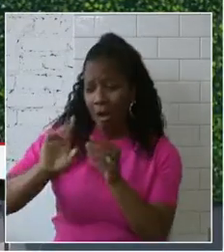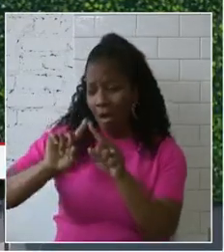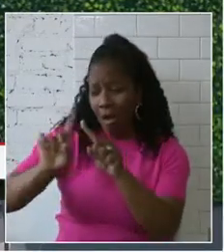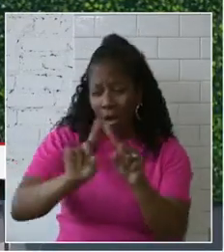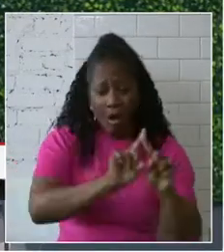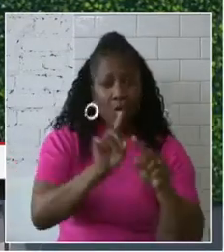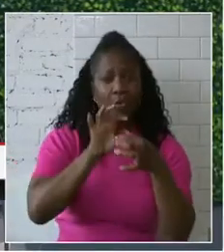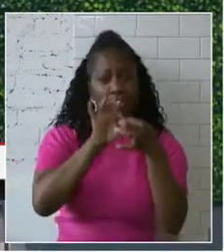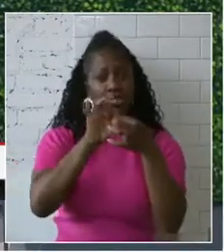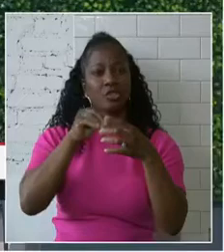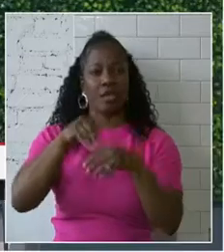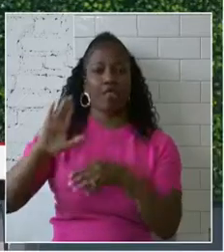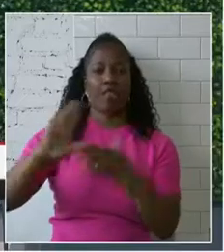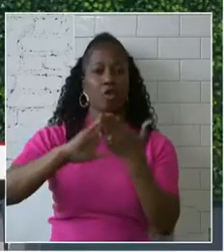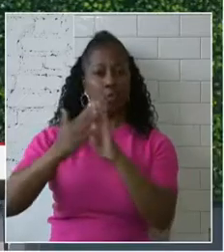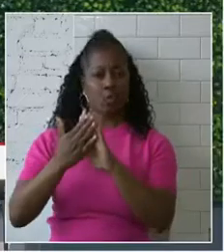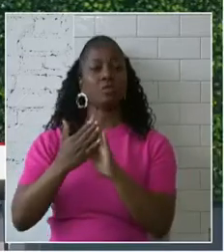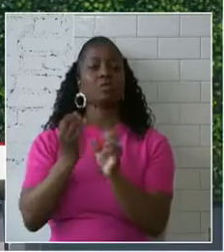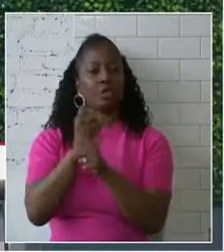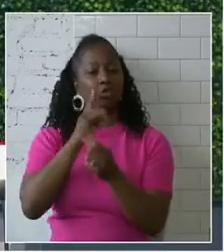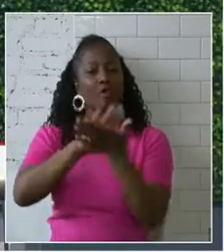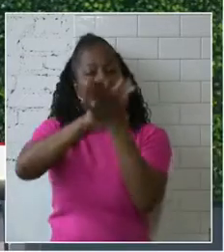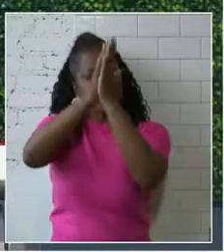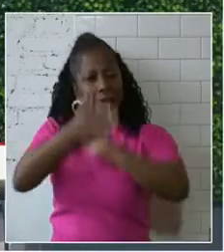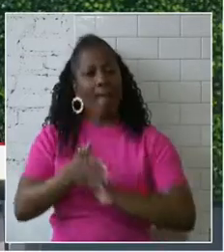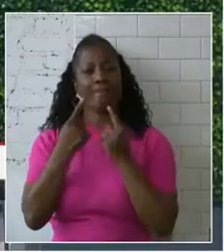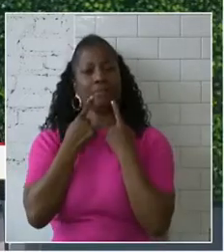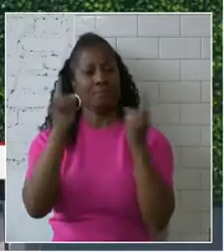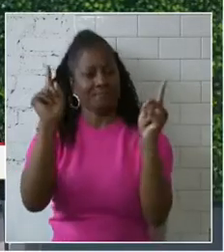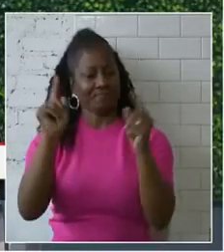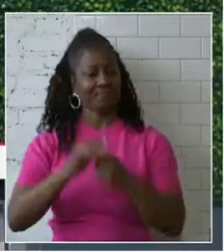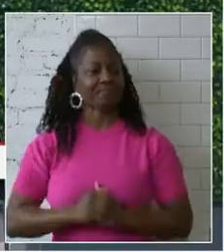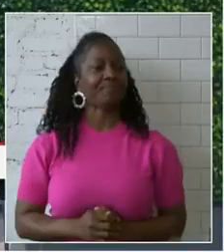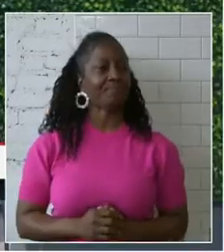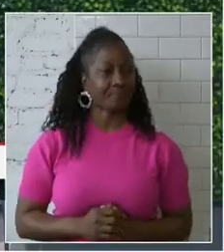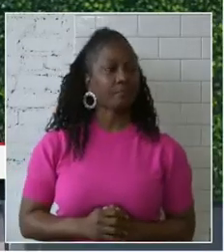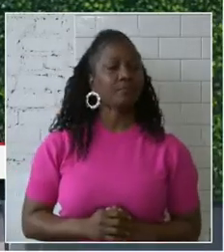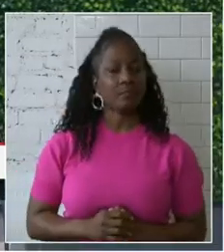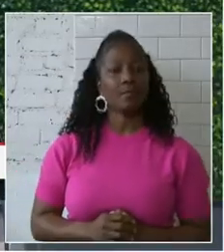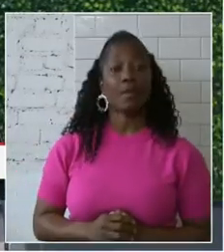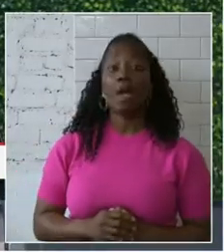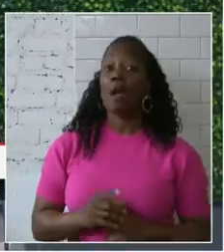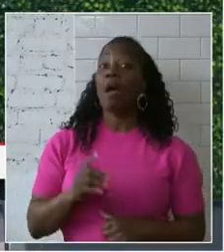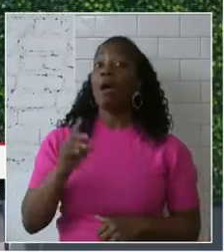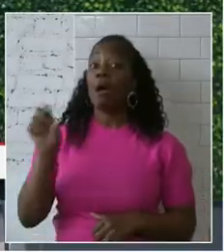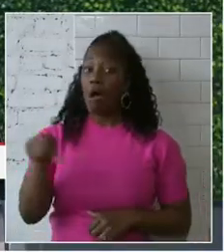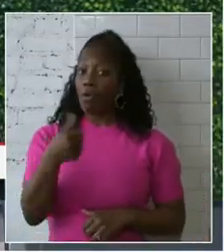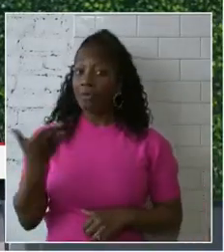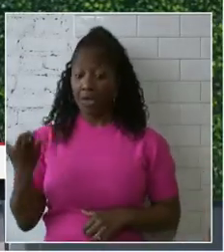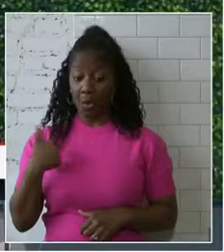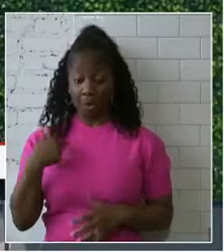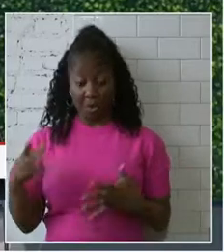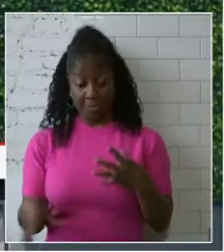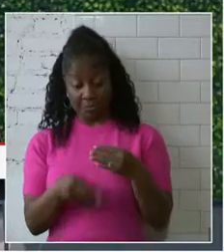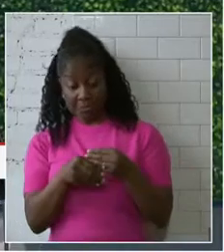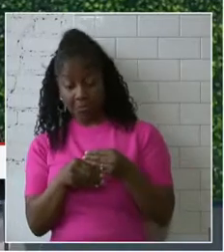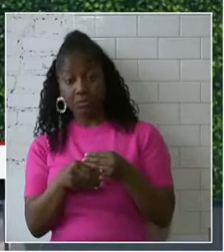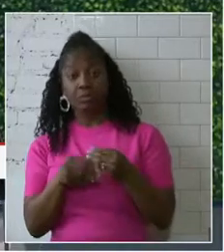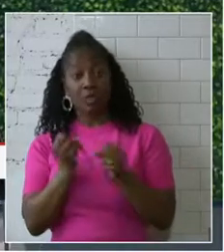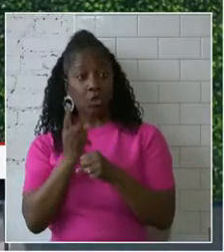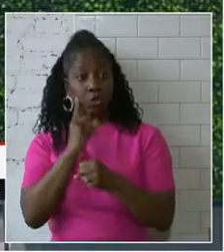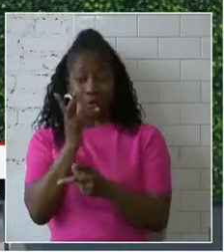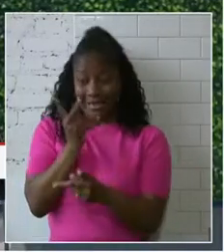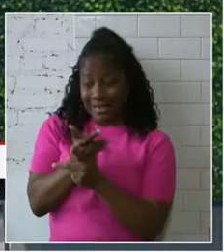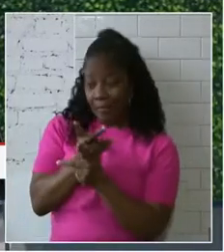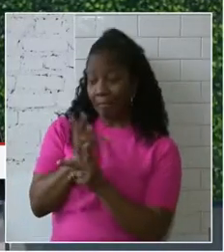with people and family to be successful. Another thing that we're doing to help keep people safe in the community